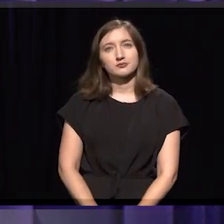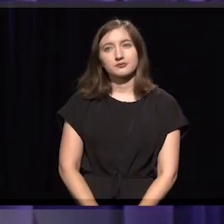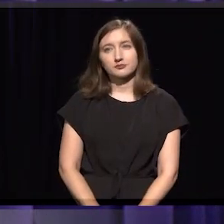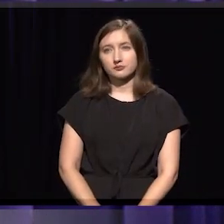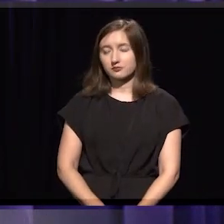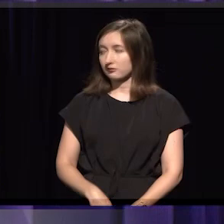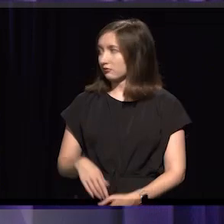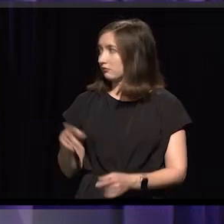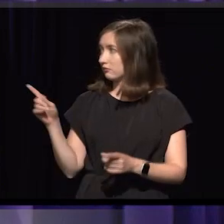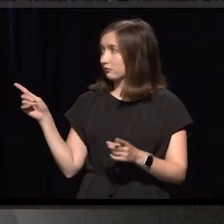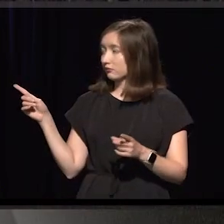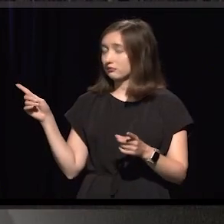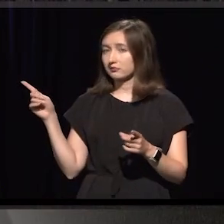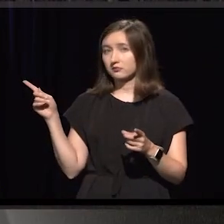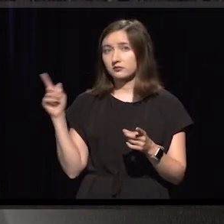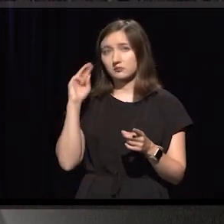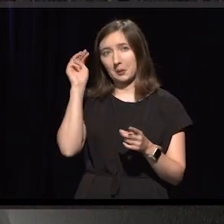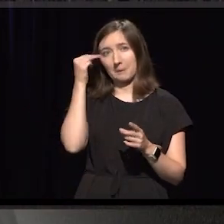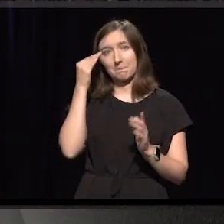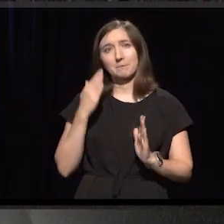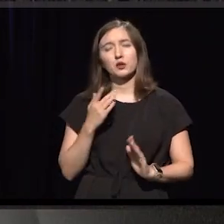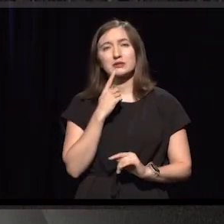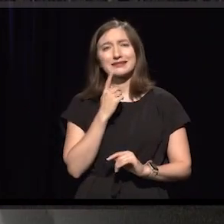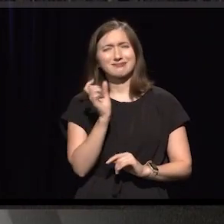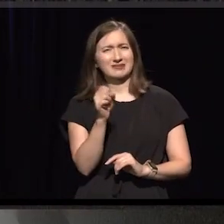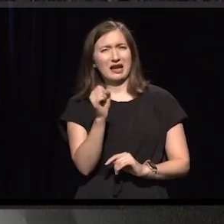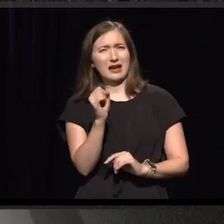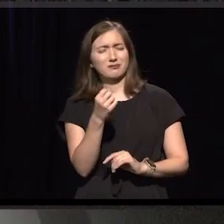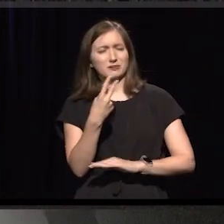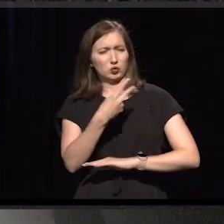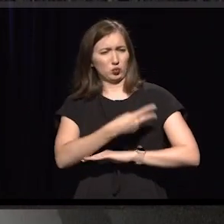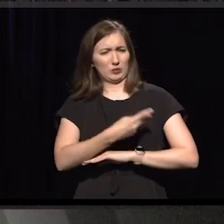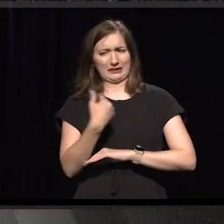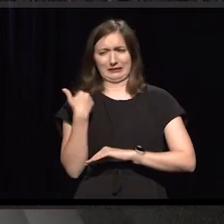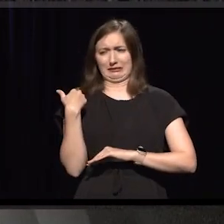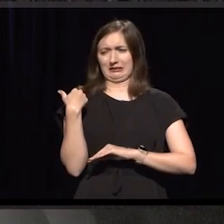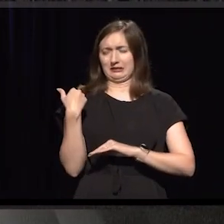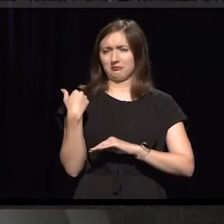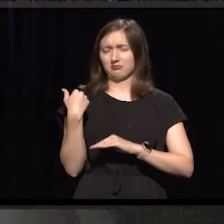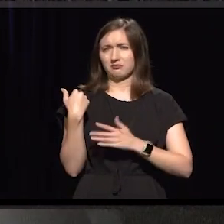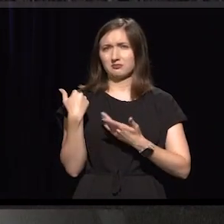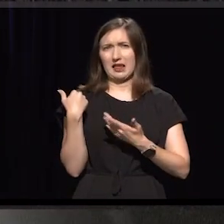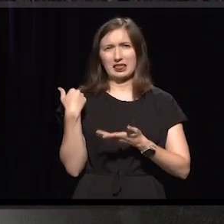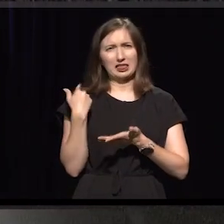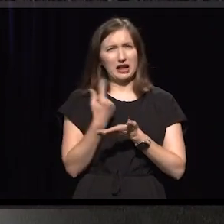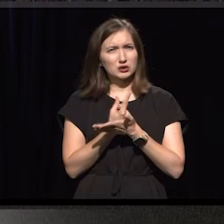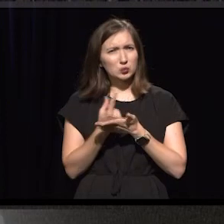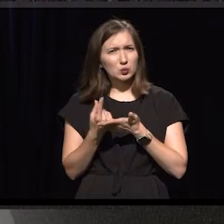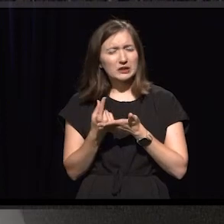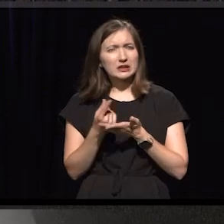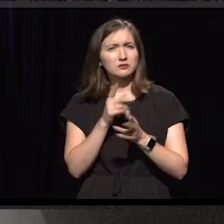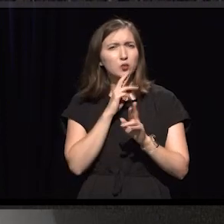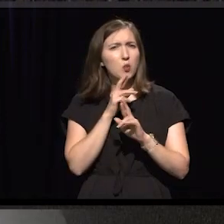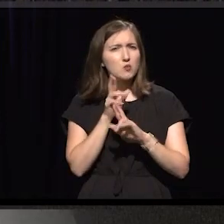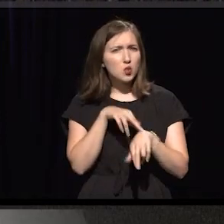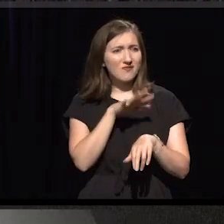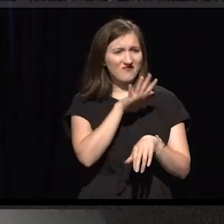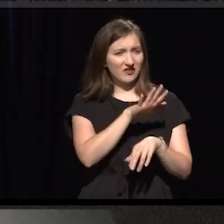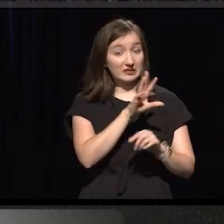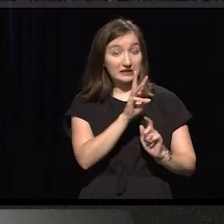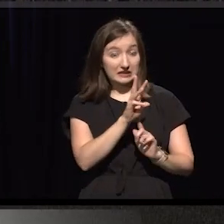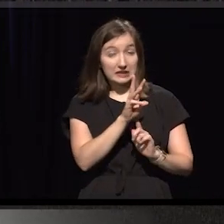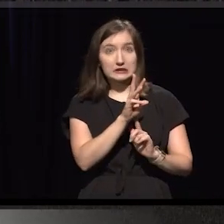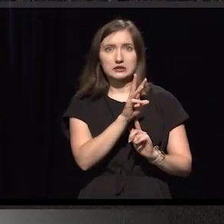Yeah, we had a couple days over this last week. One of them was, I think we reported 56 cases one day, another was